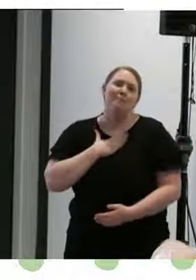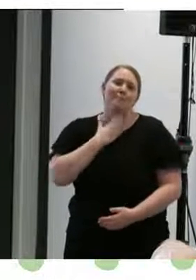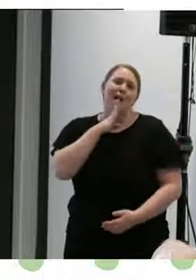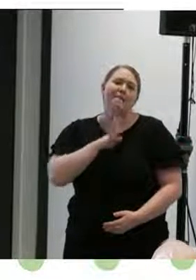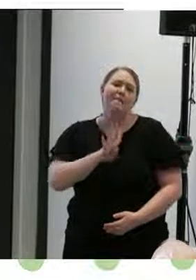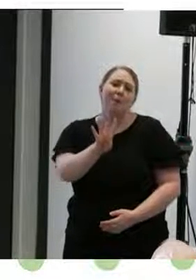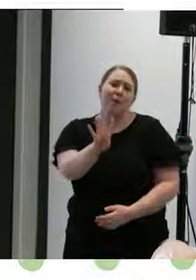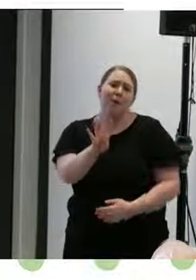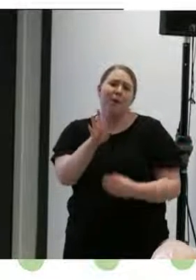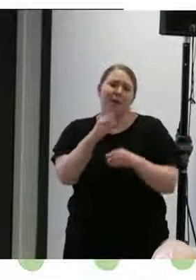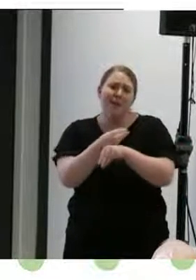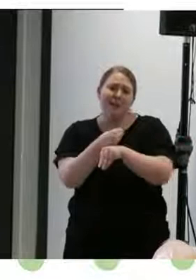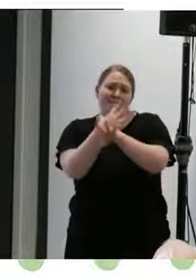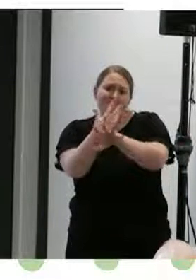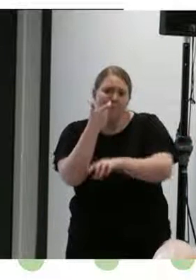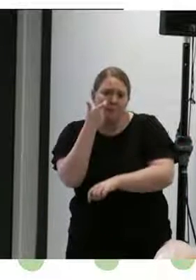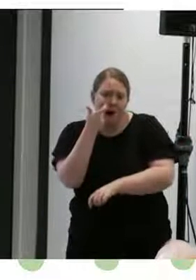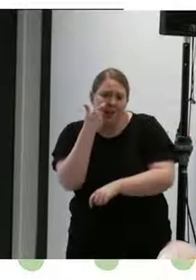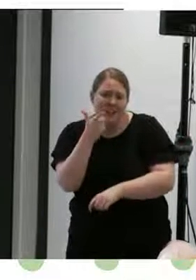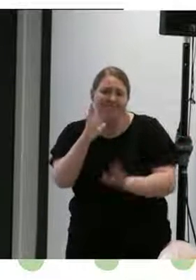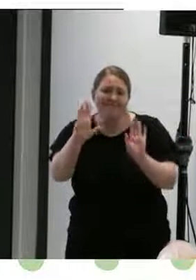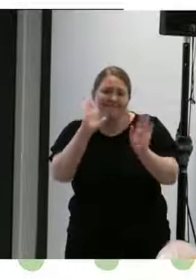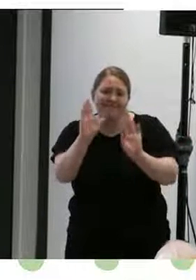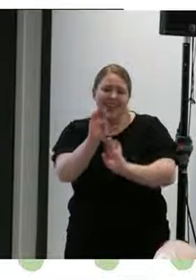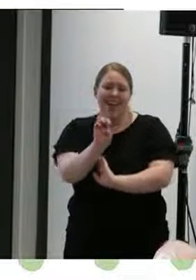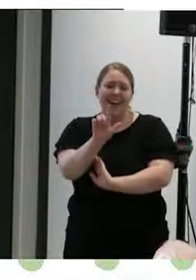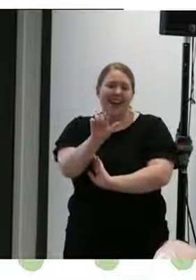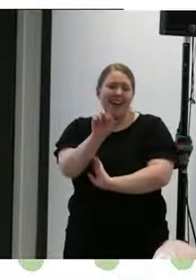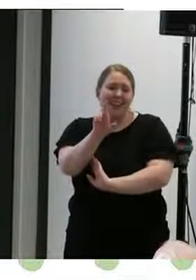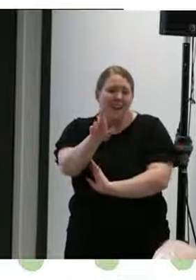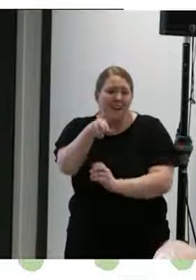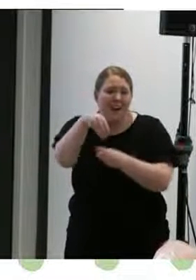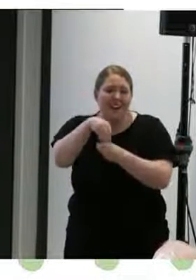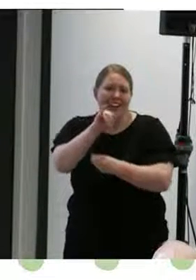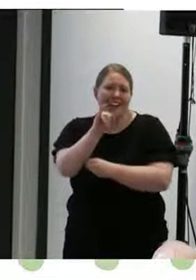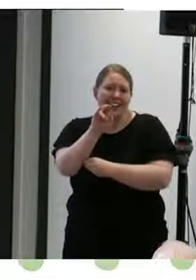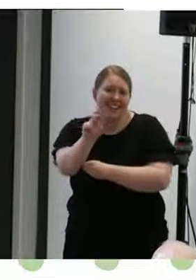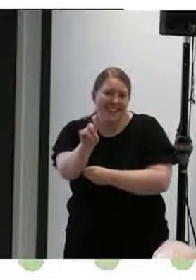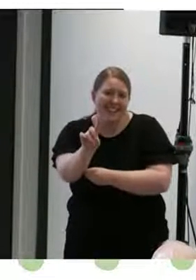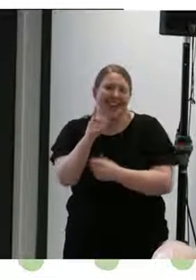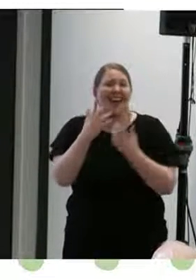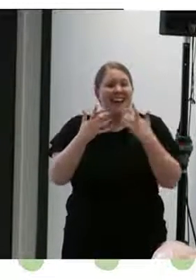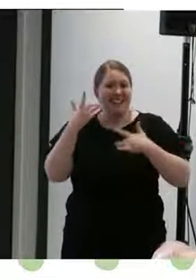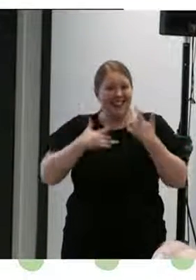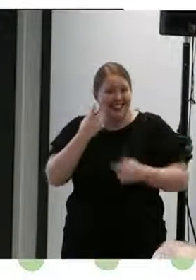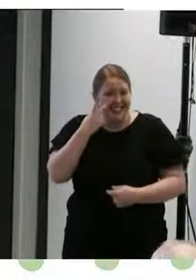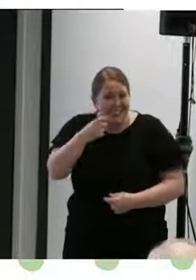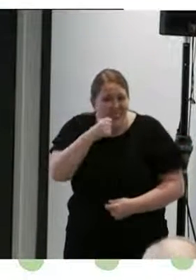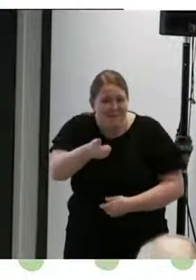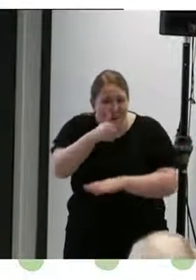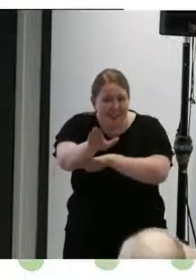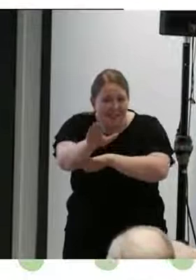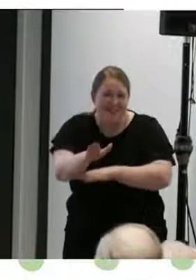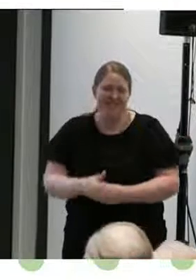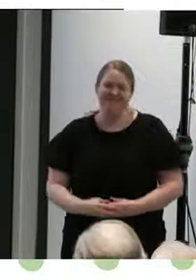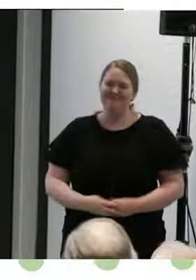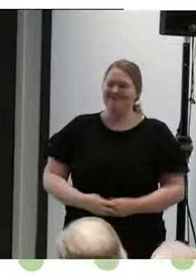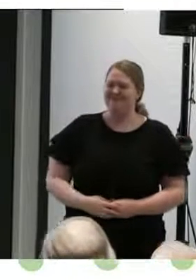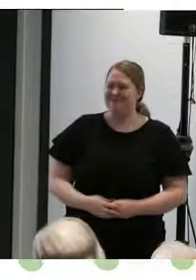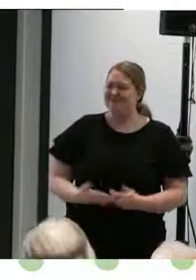this in Indiana, so hello, Eleanor. I am excited to see you tomorrow afternoon. Okay,